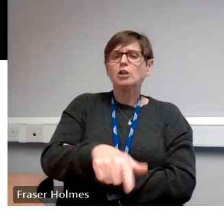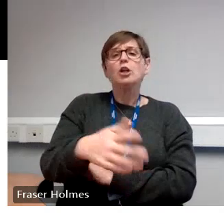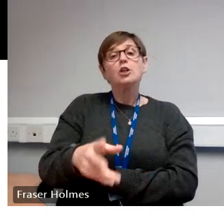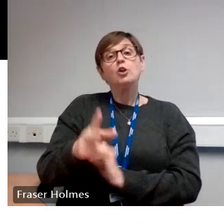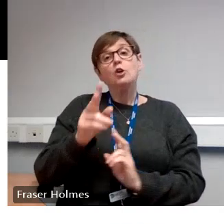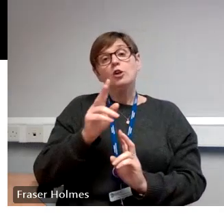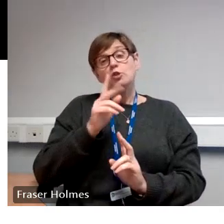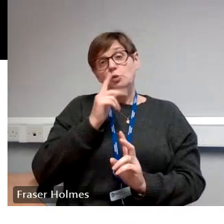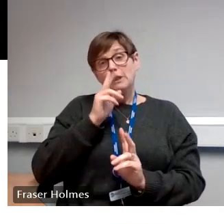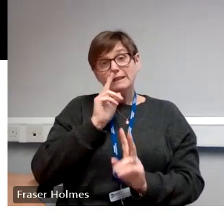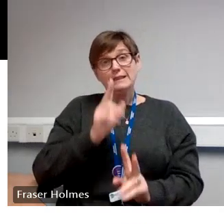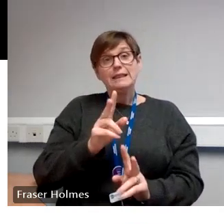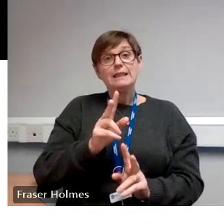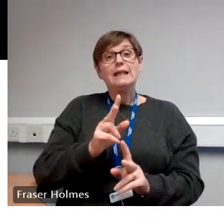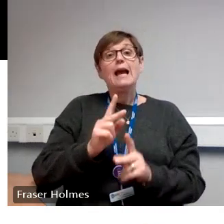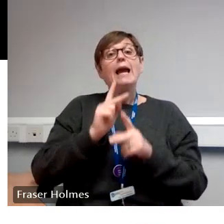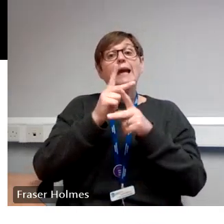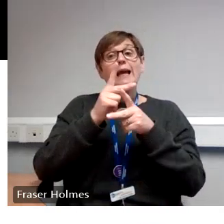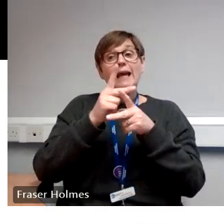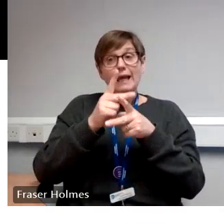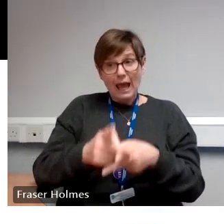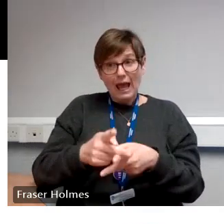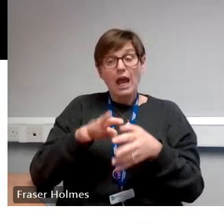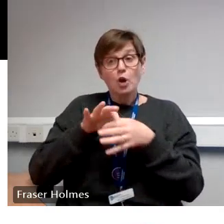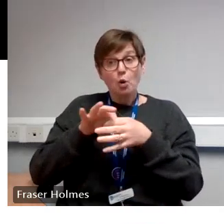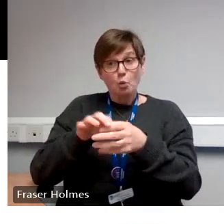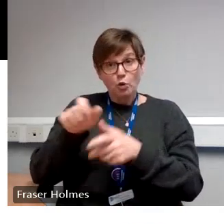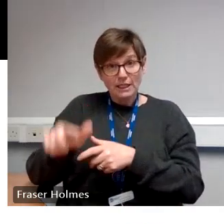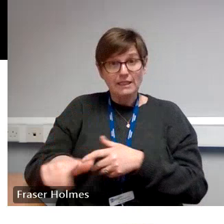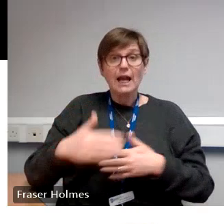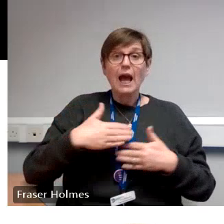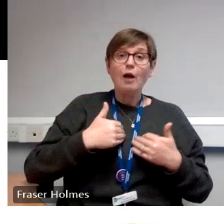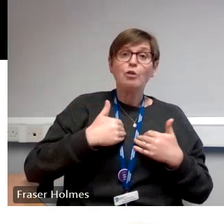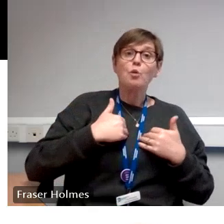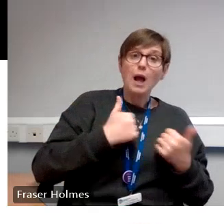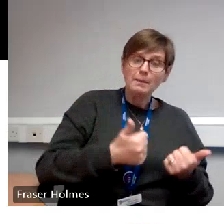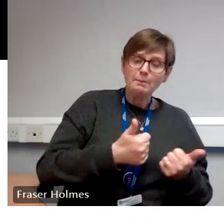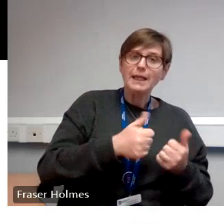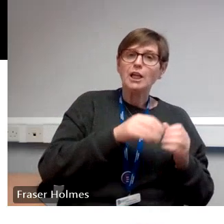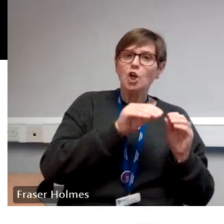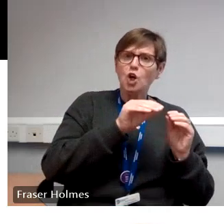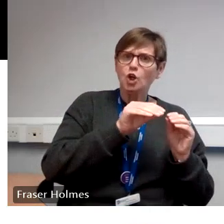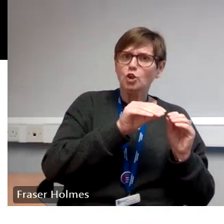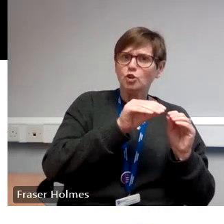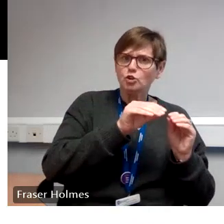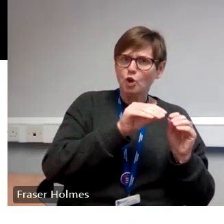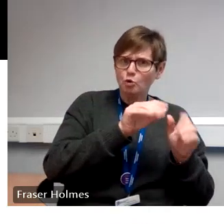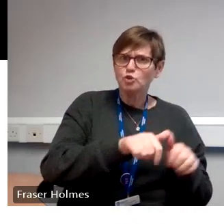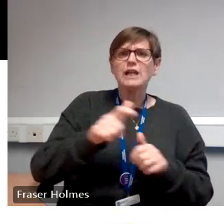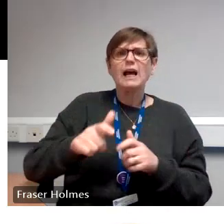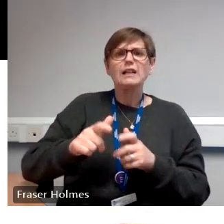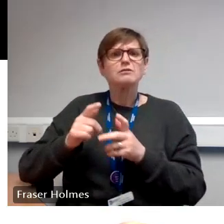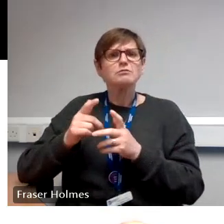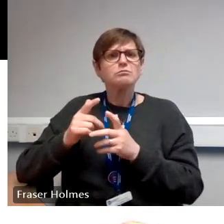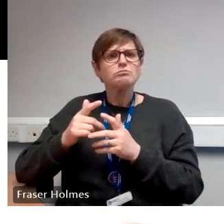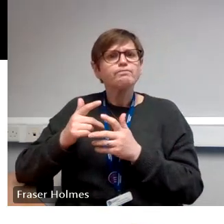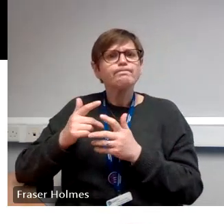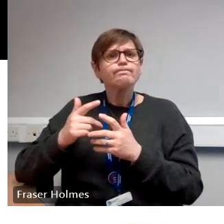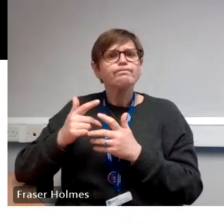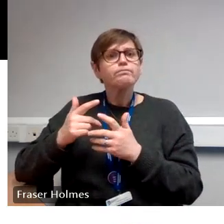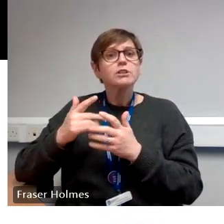here, we've got care coordinators, health and wellbeing coaches, and social prescribing link workers. Now, it's worth being aware